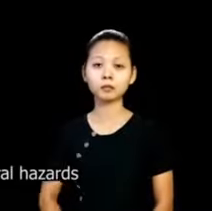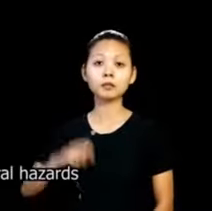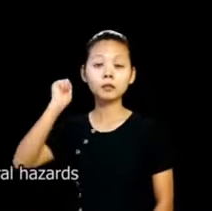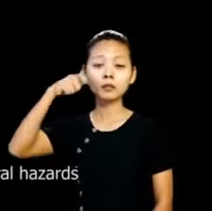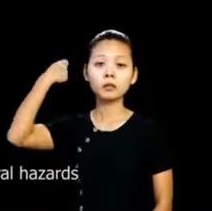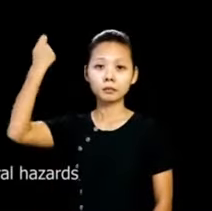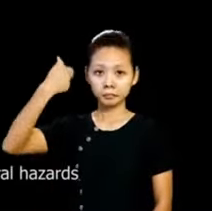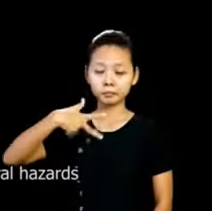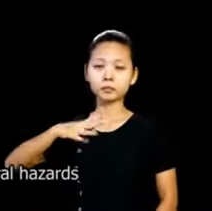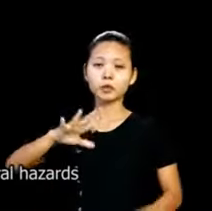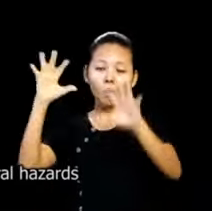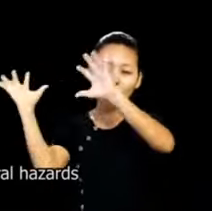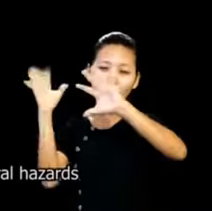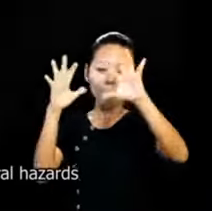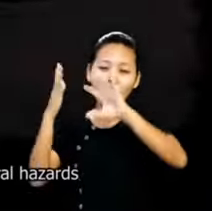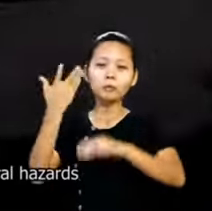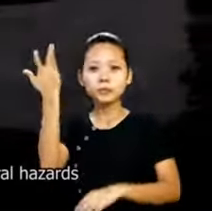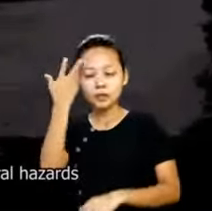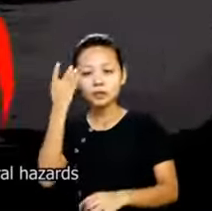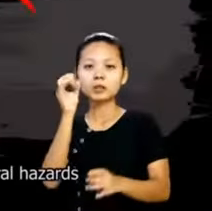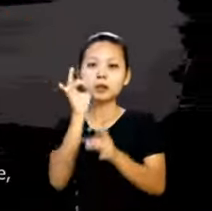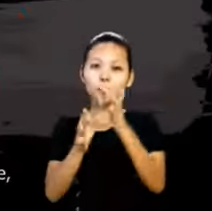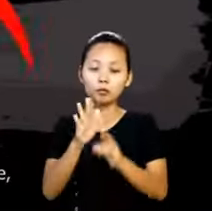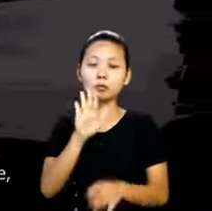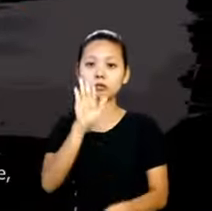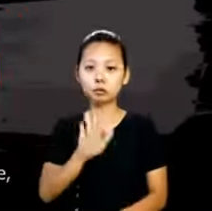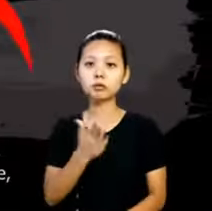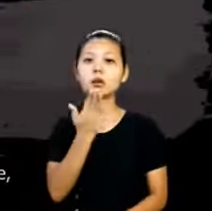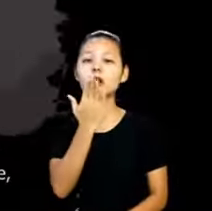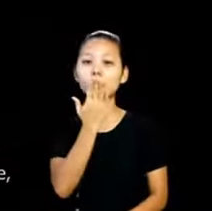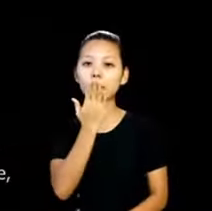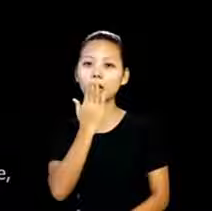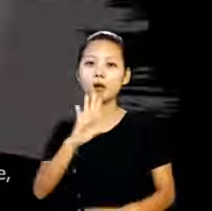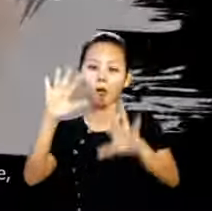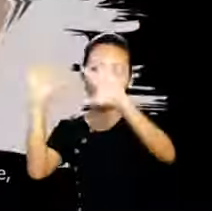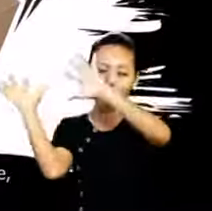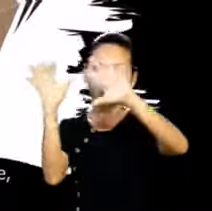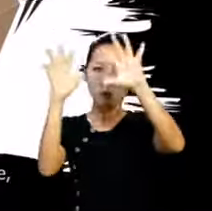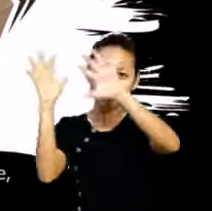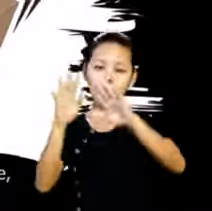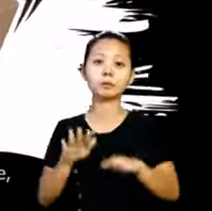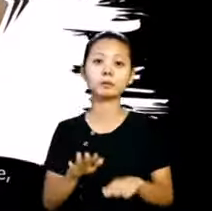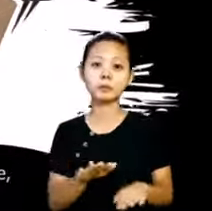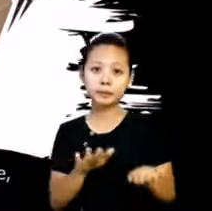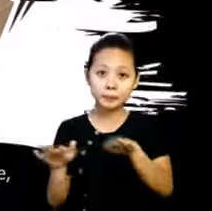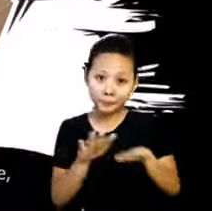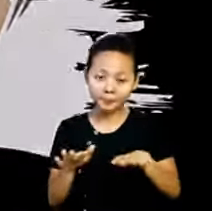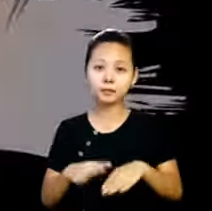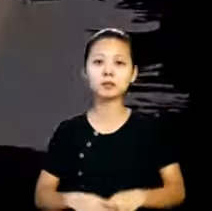Myanmar is exposed to multiple natural hazards, including cyclones, earthquake,